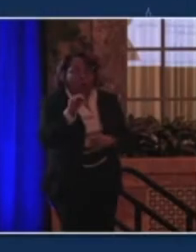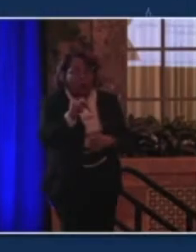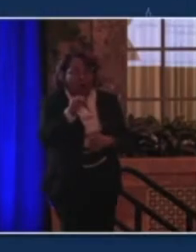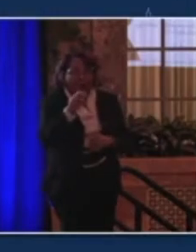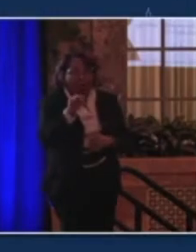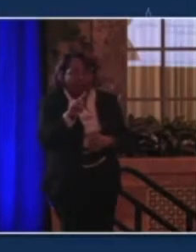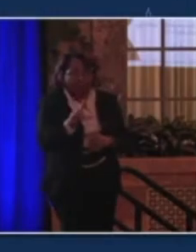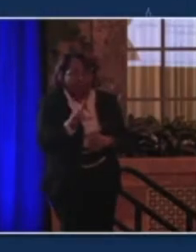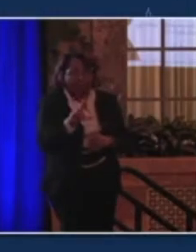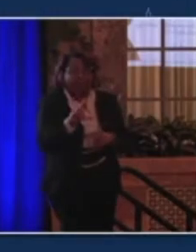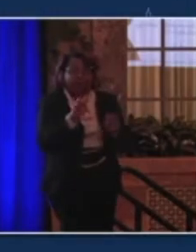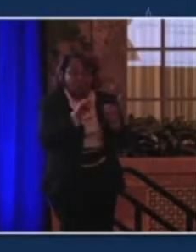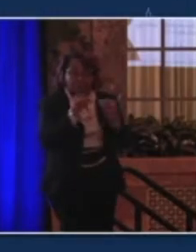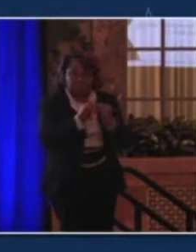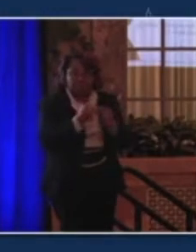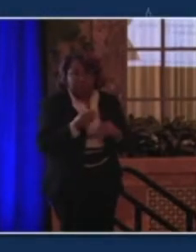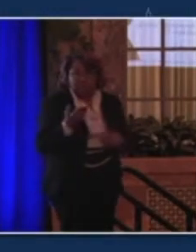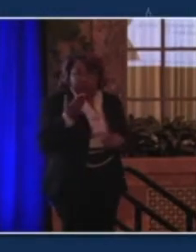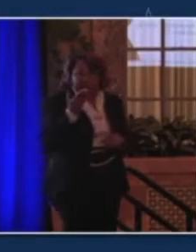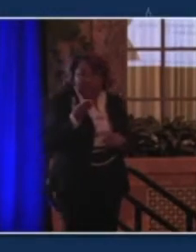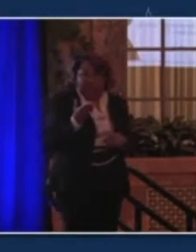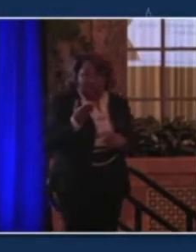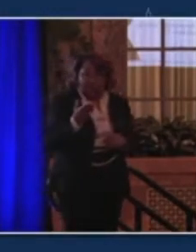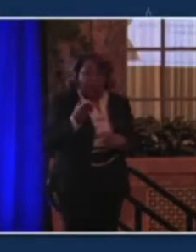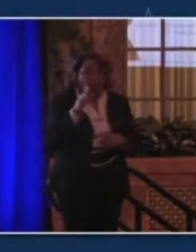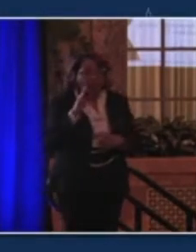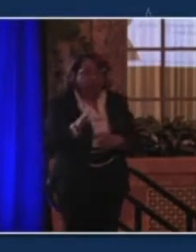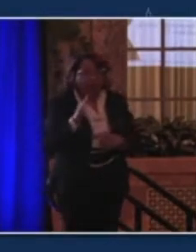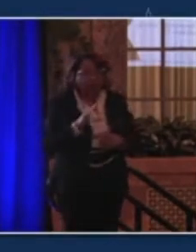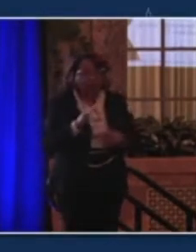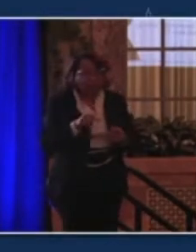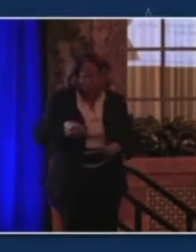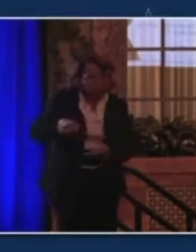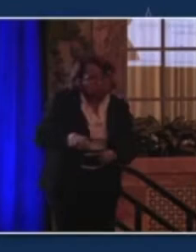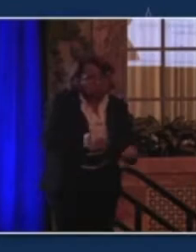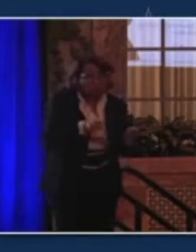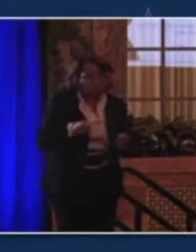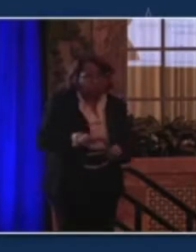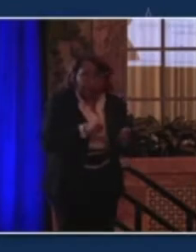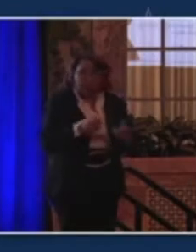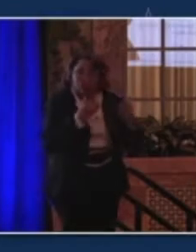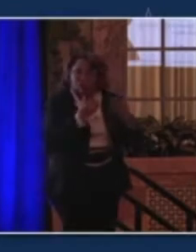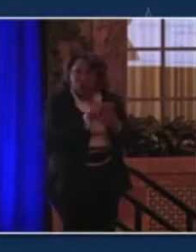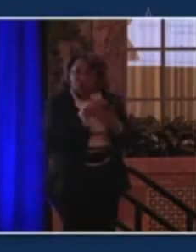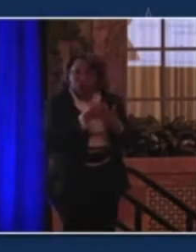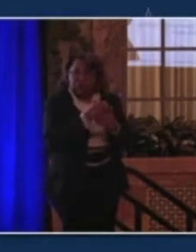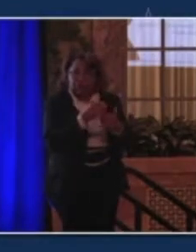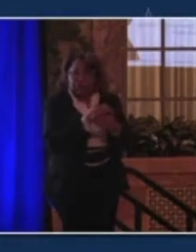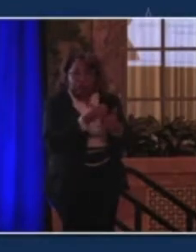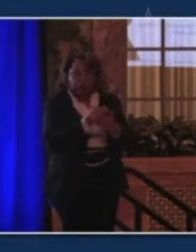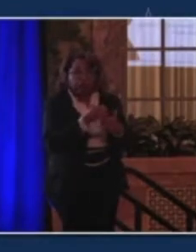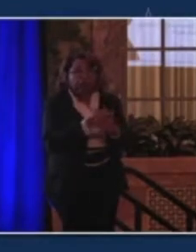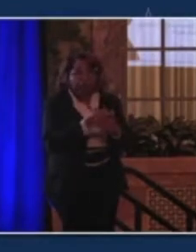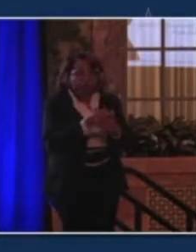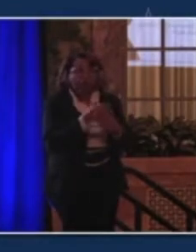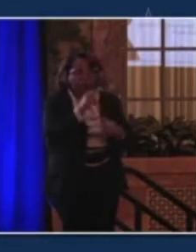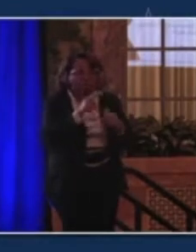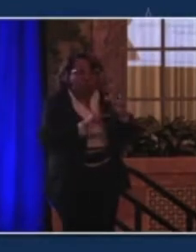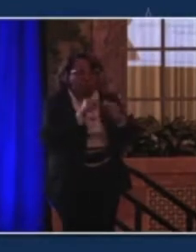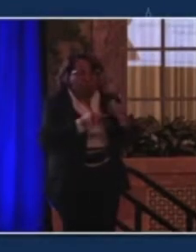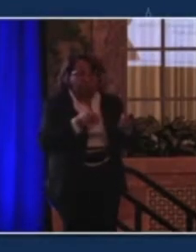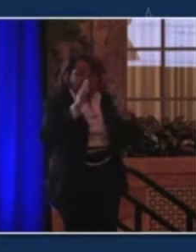COCO, he was there in Bronzeville to break out ground on a new set of affordable housing